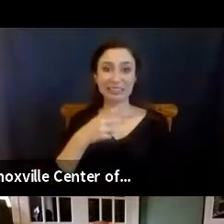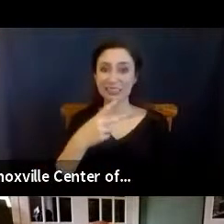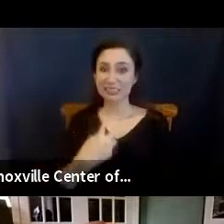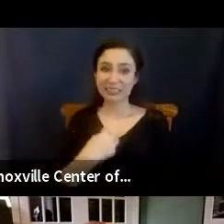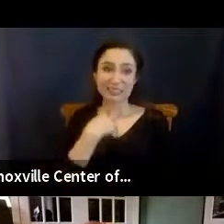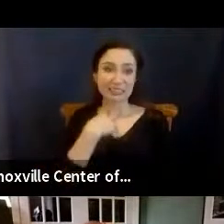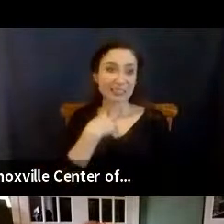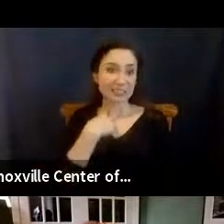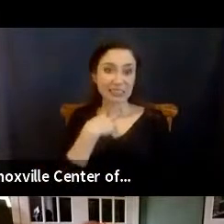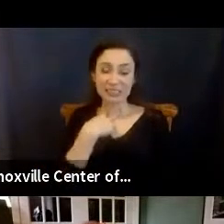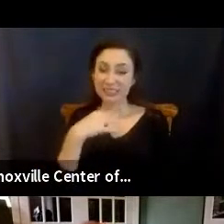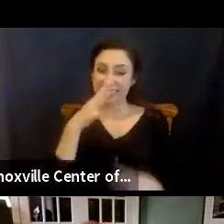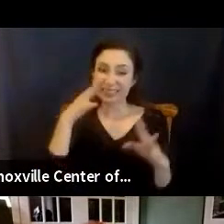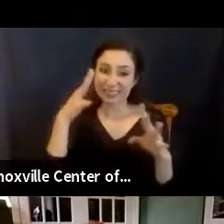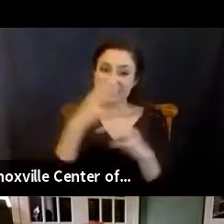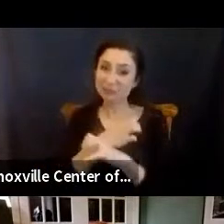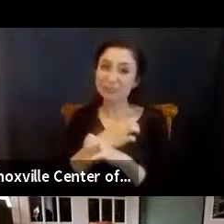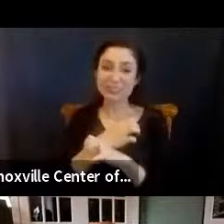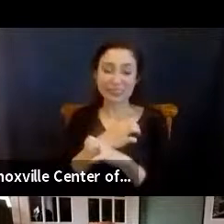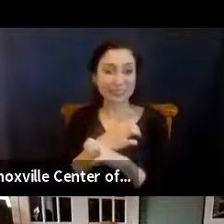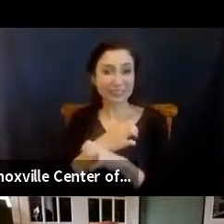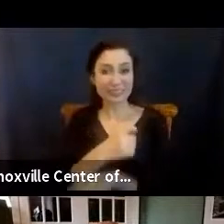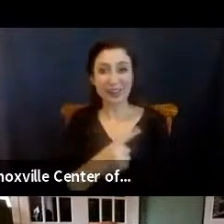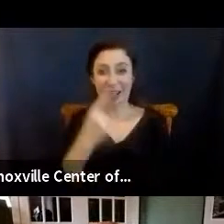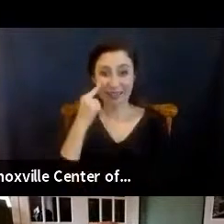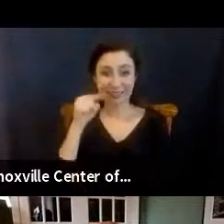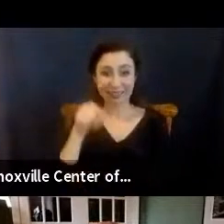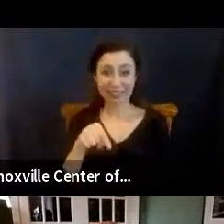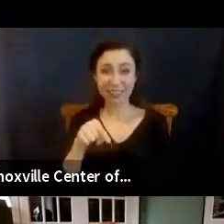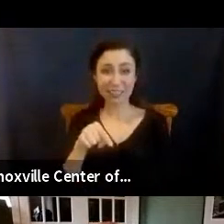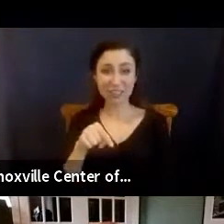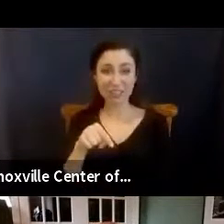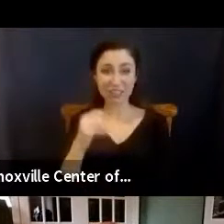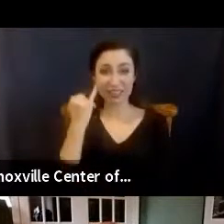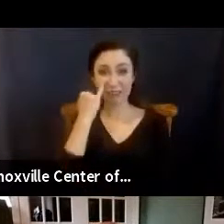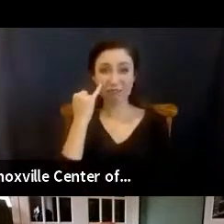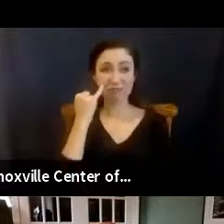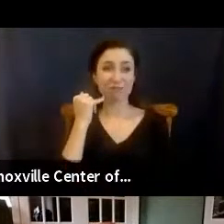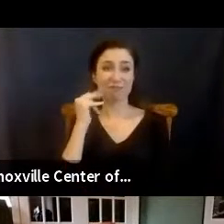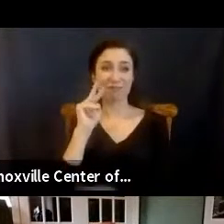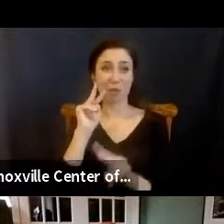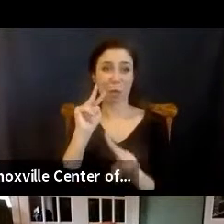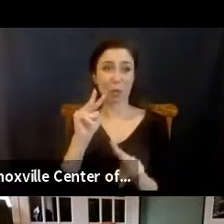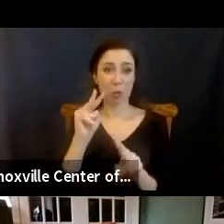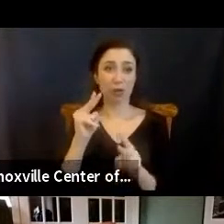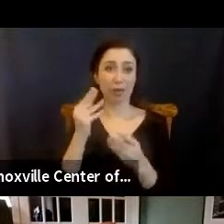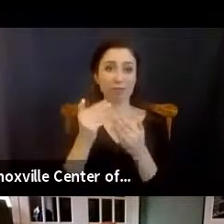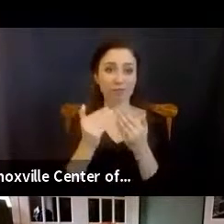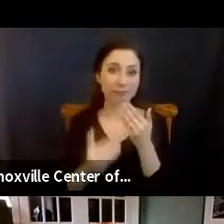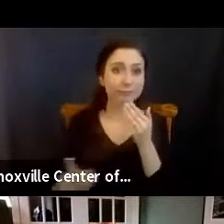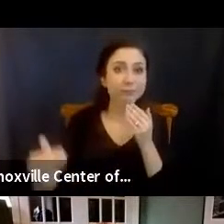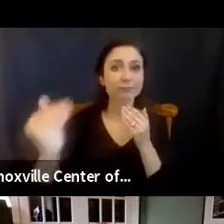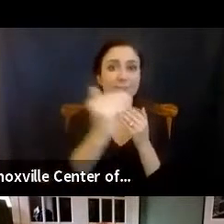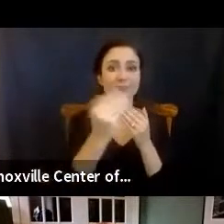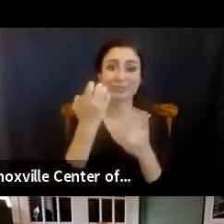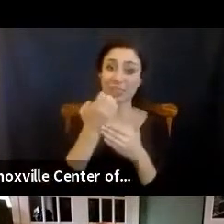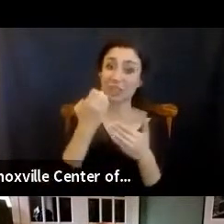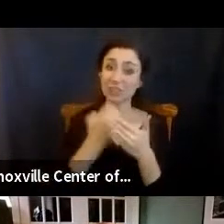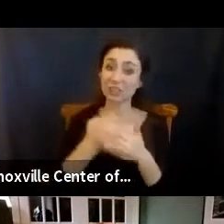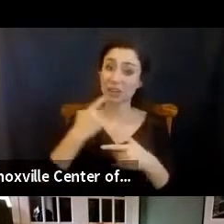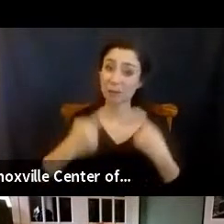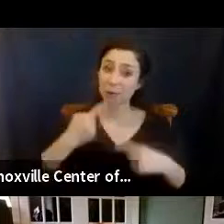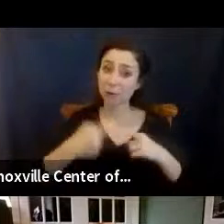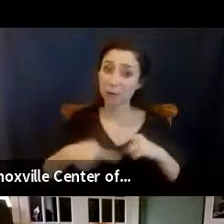But there's on this one, I think there's even an economic, if you're looking at the longer term, there's even an economic argument to be made either